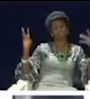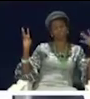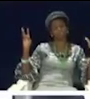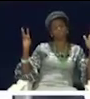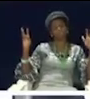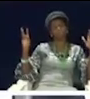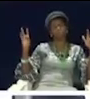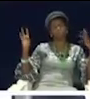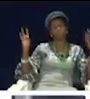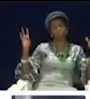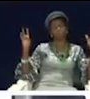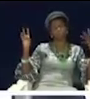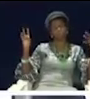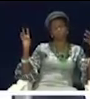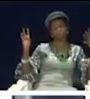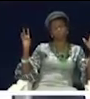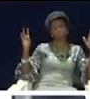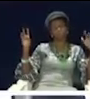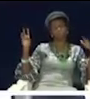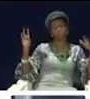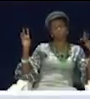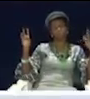Seven.